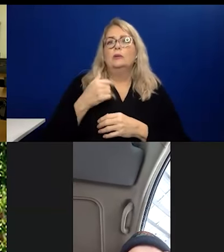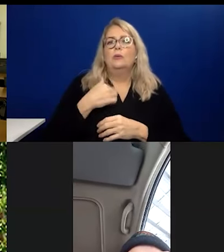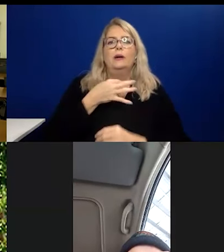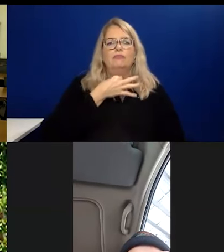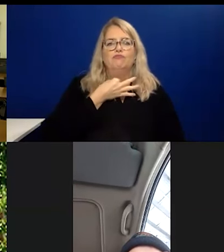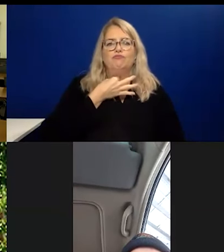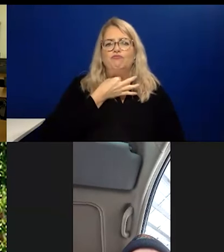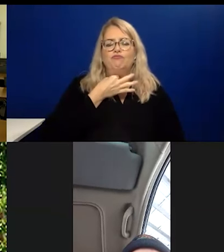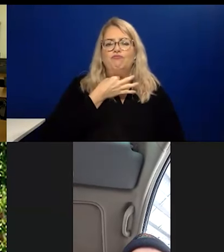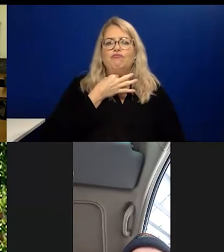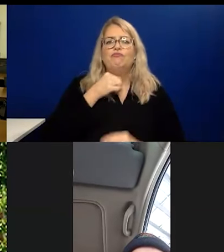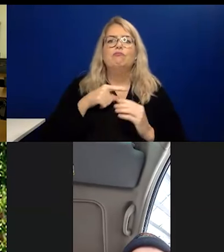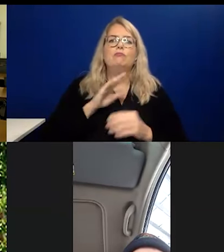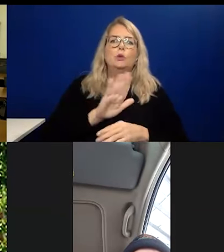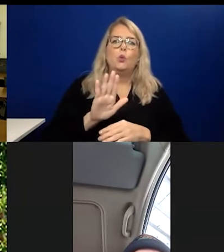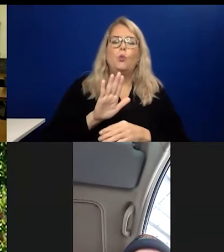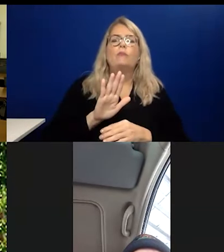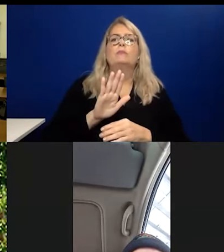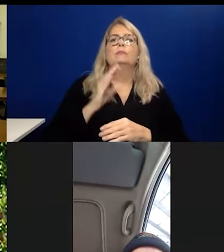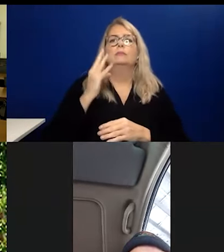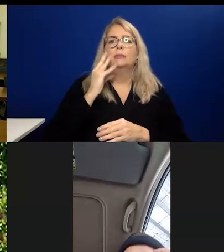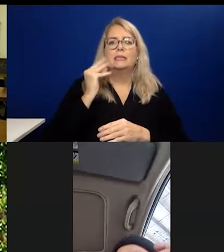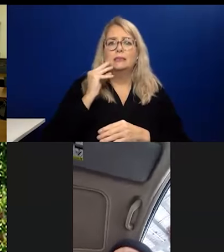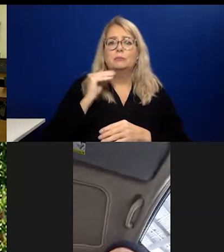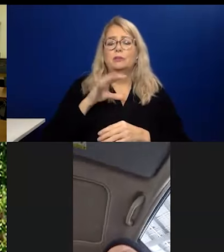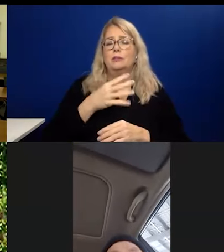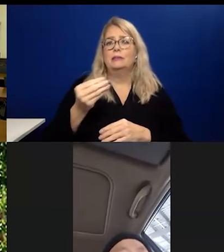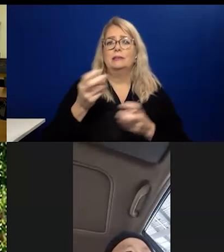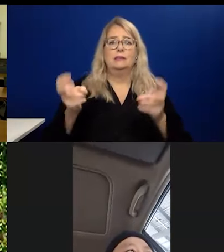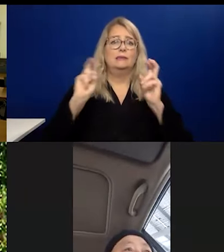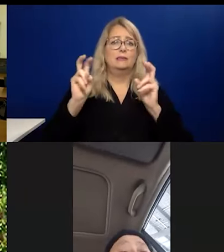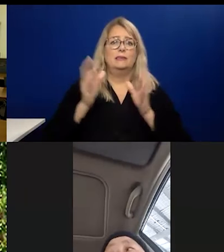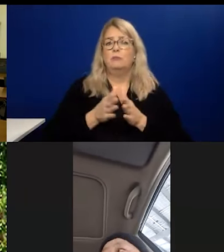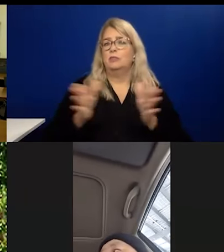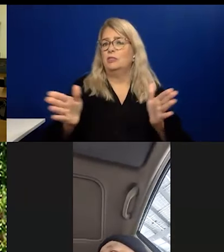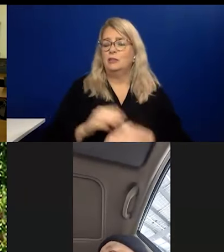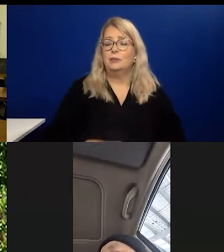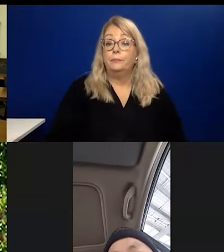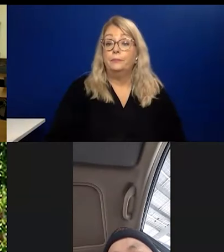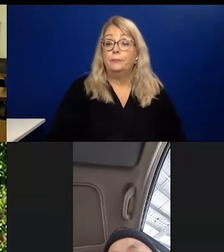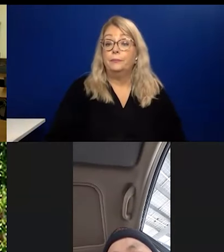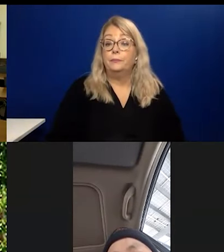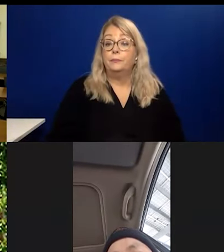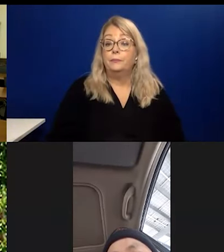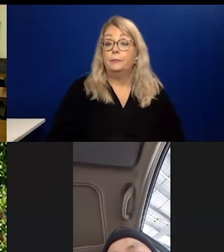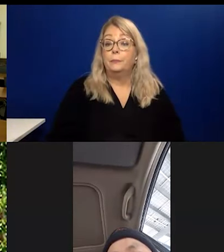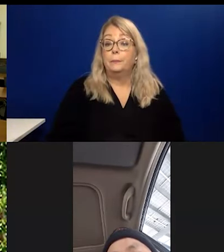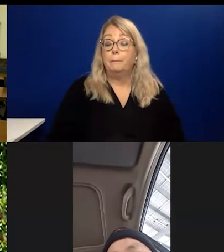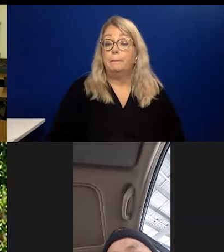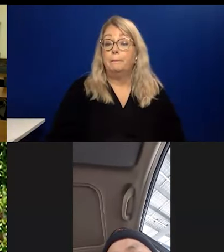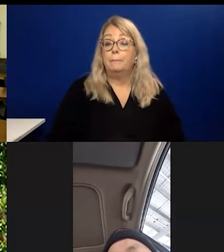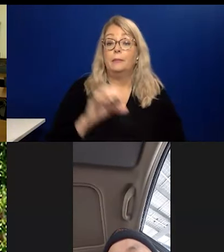about your experience and the topic in general. Okay, thank you so much, Bobby.